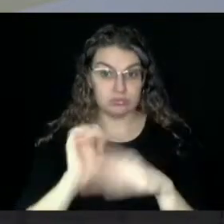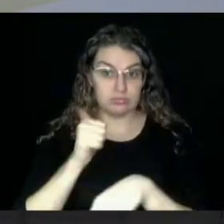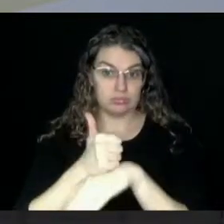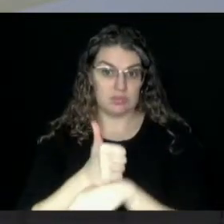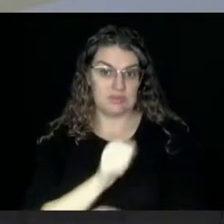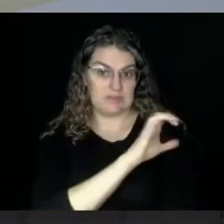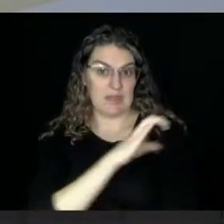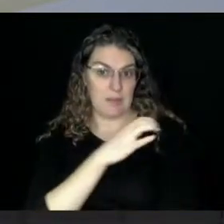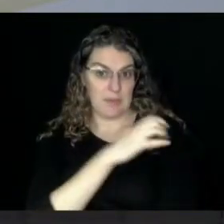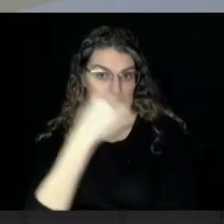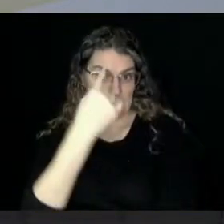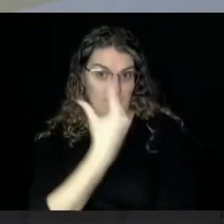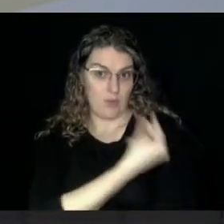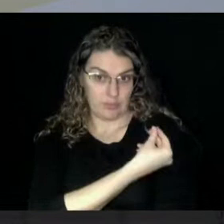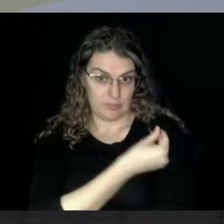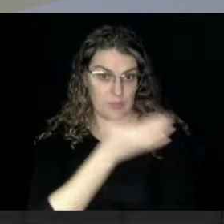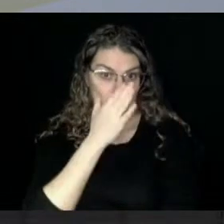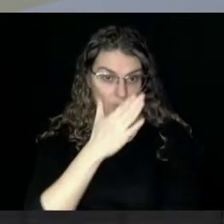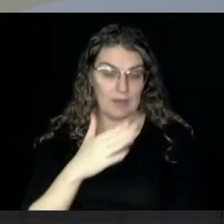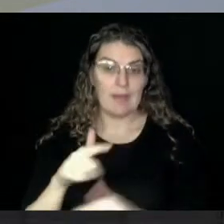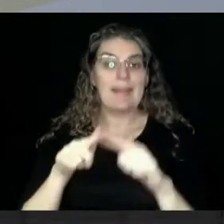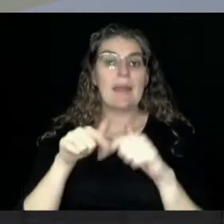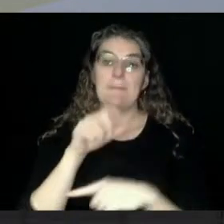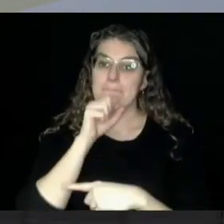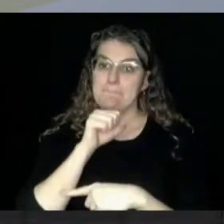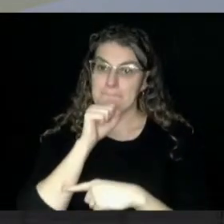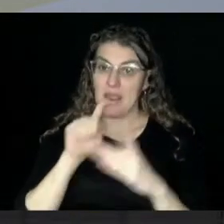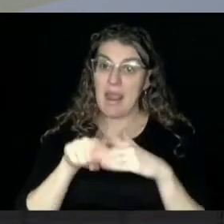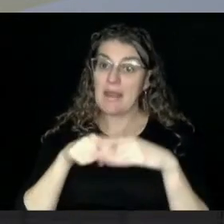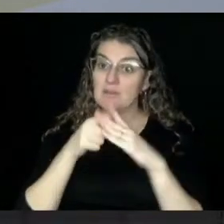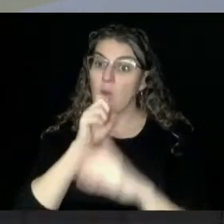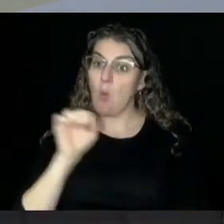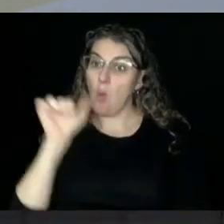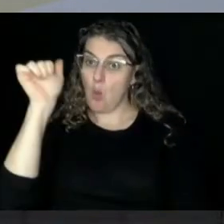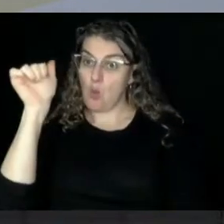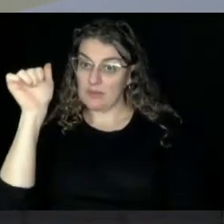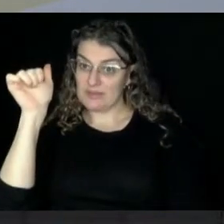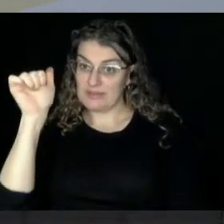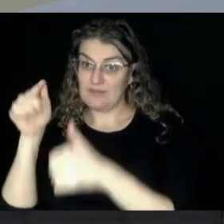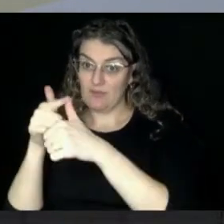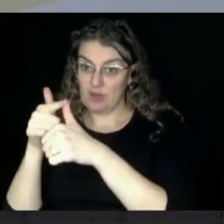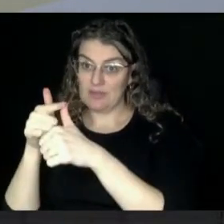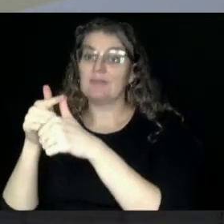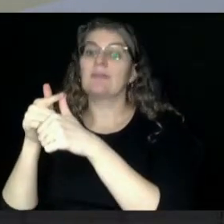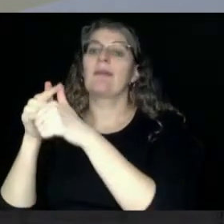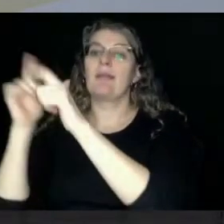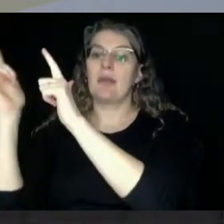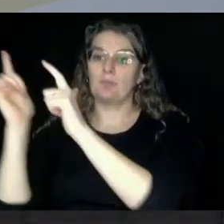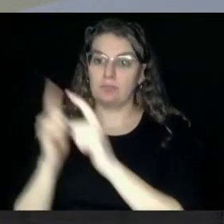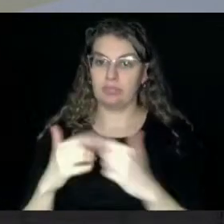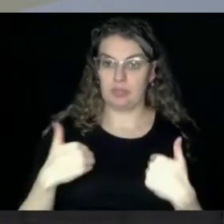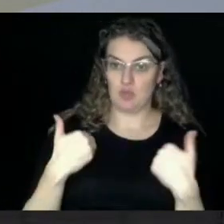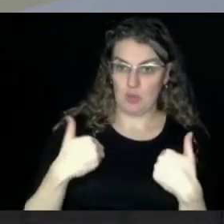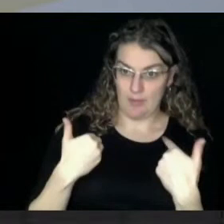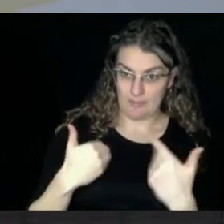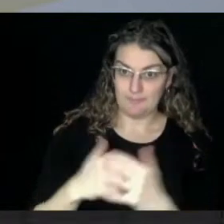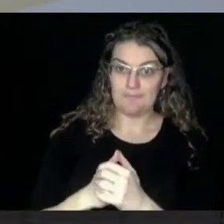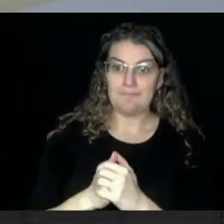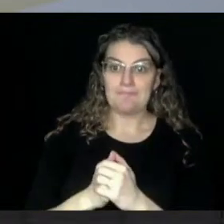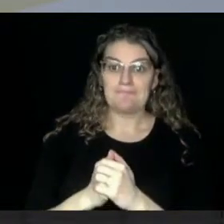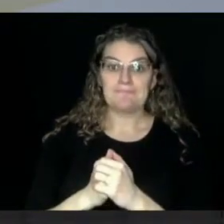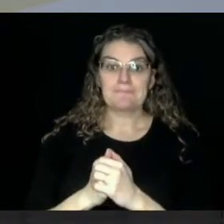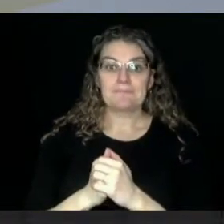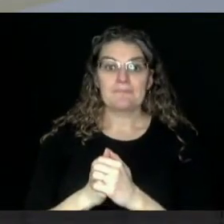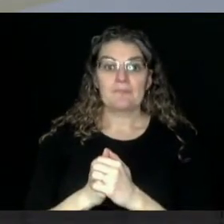rotational workers and truck drivers based on their age, starting with the oldest. And only rotational workers who are registered will be eligible to